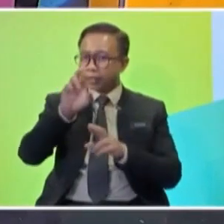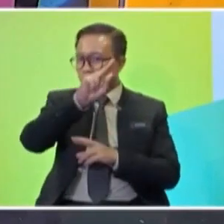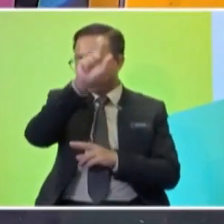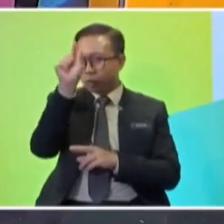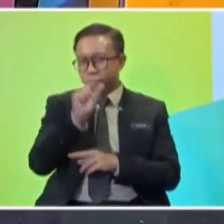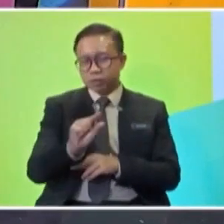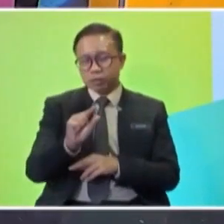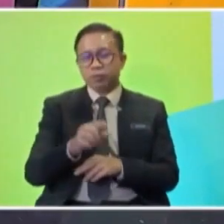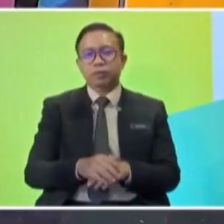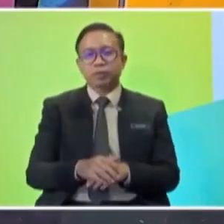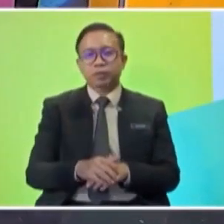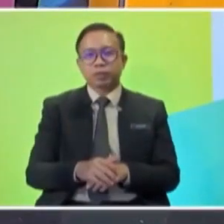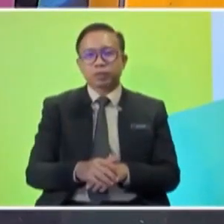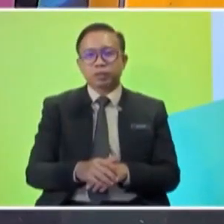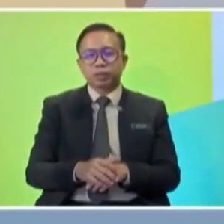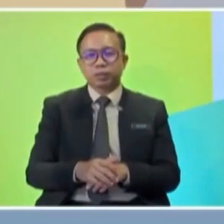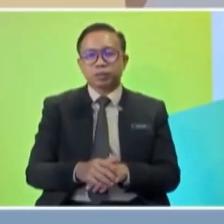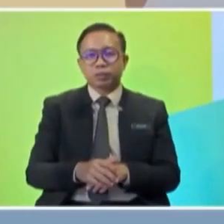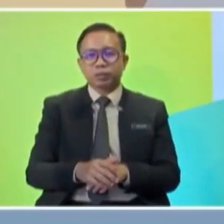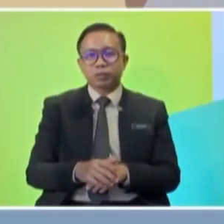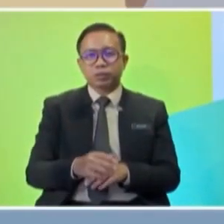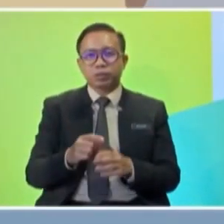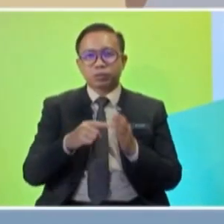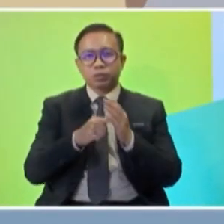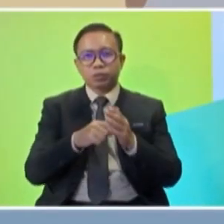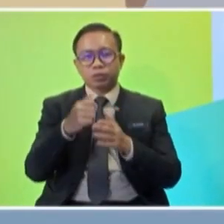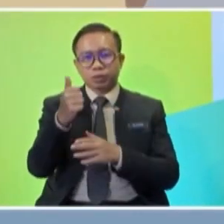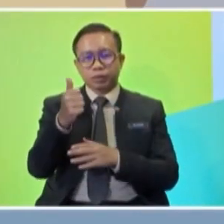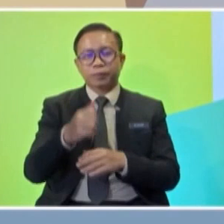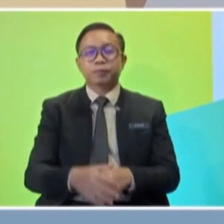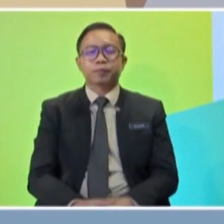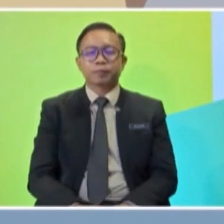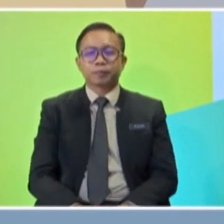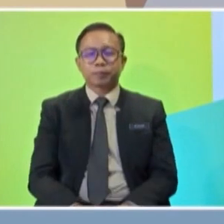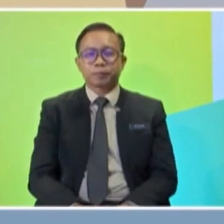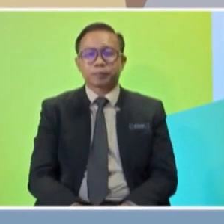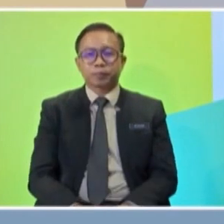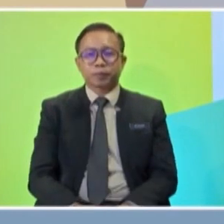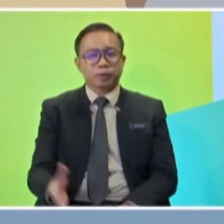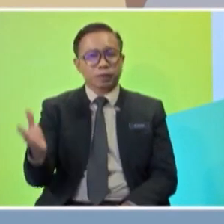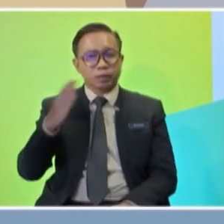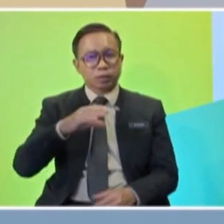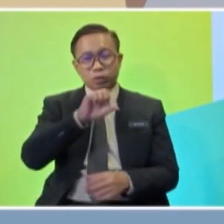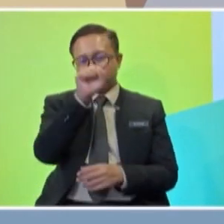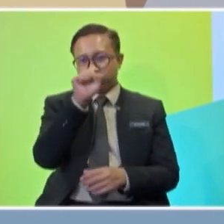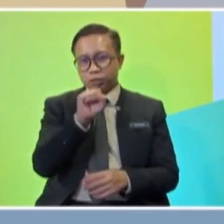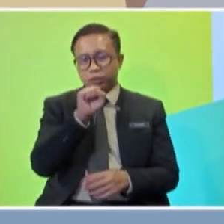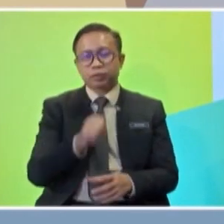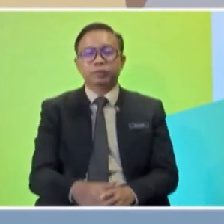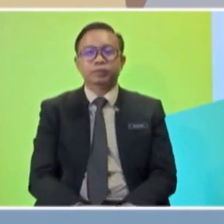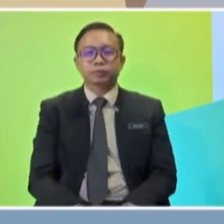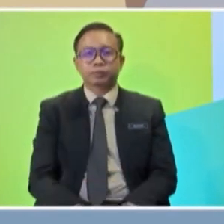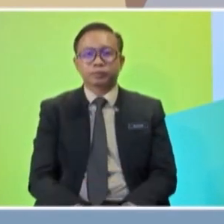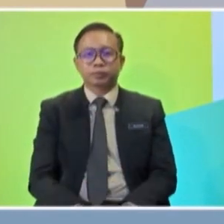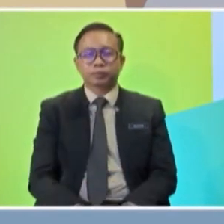are you ready at home? If you're ready, show me your light hand. Okay, they are ready. Okay, now let's go for the questions, sir.